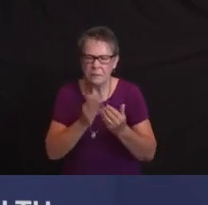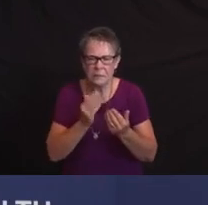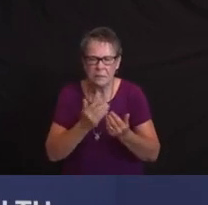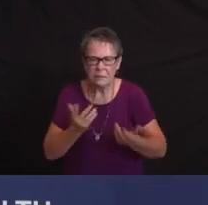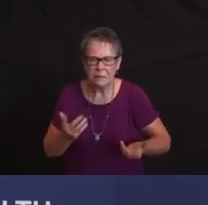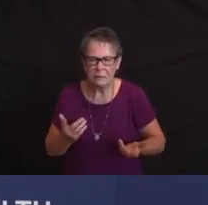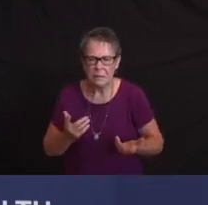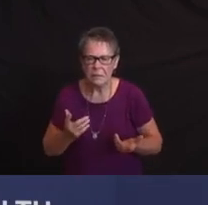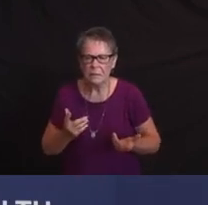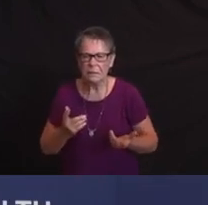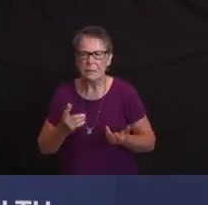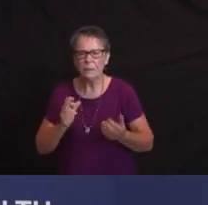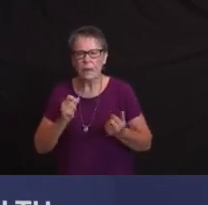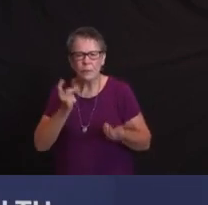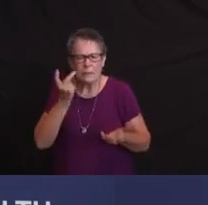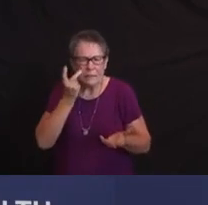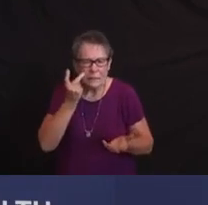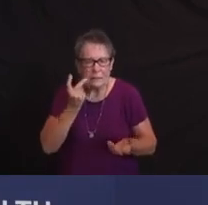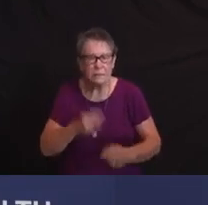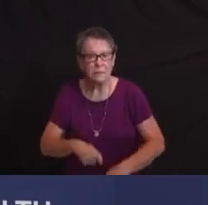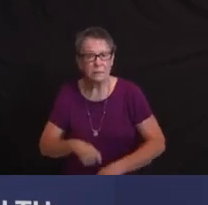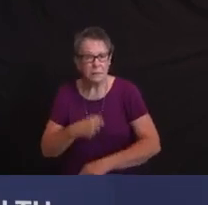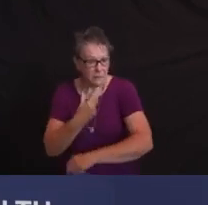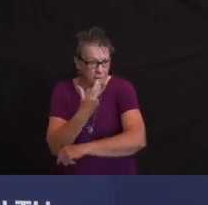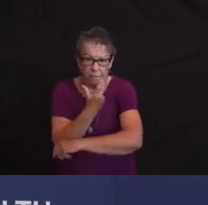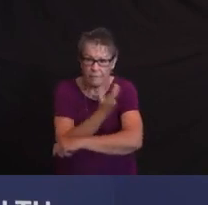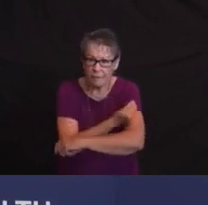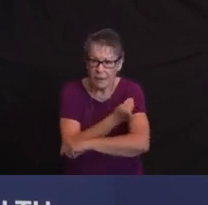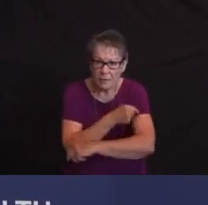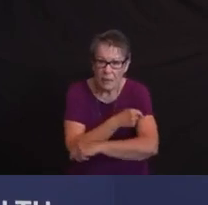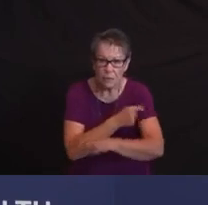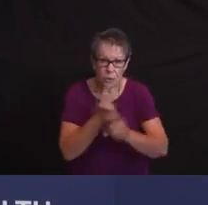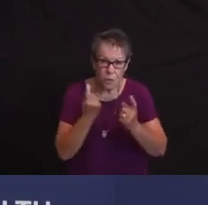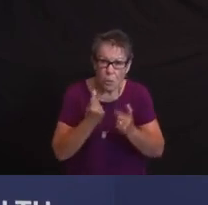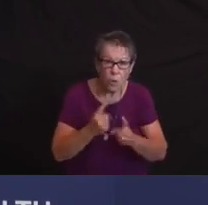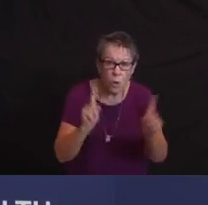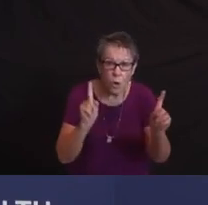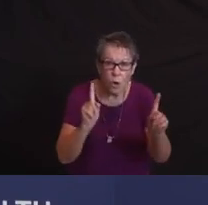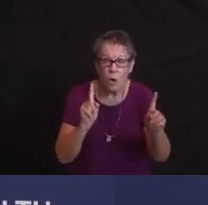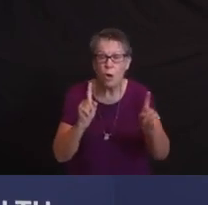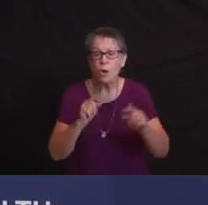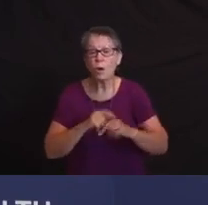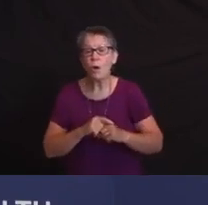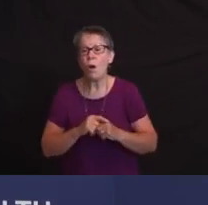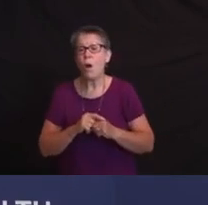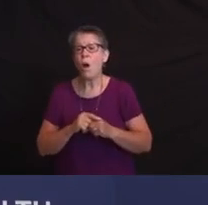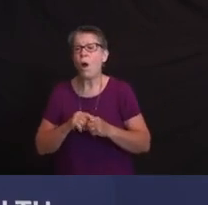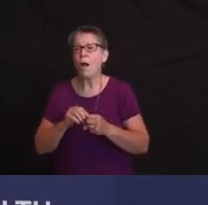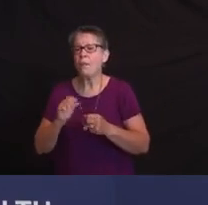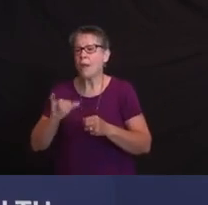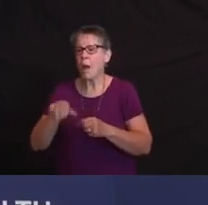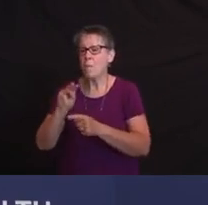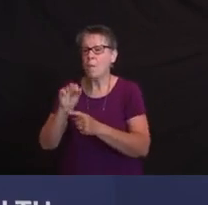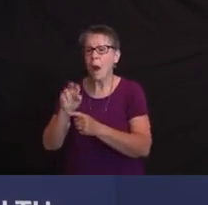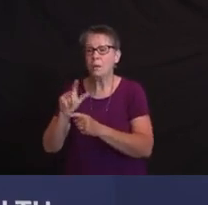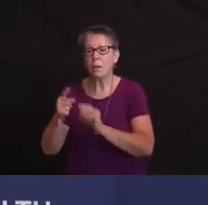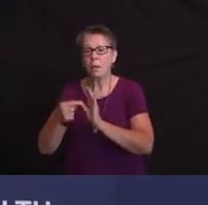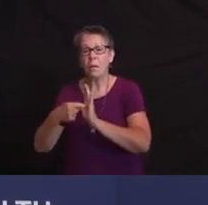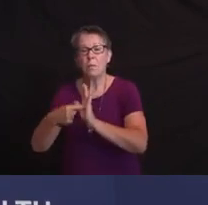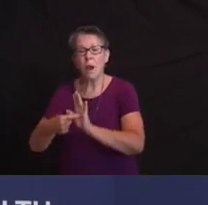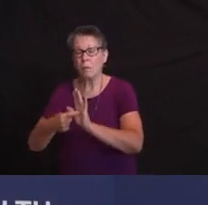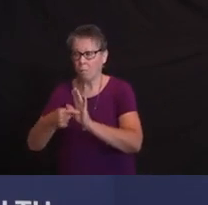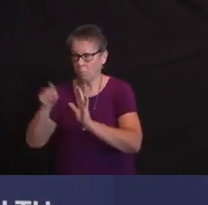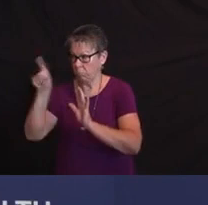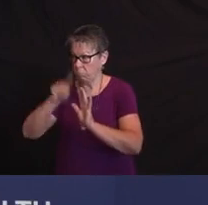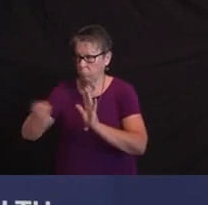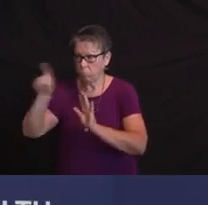are against what we know right now. And we think that with all the predictive modeling we're doing, that our hospitals, it's done to make sure you have